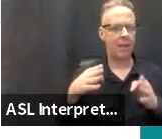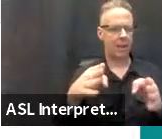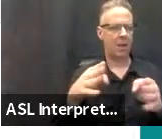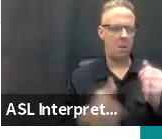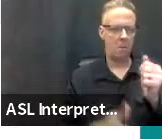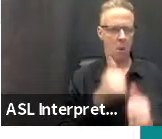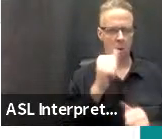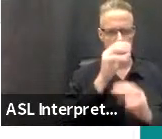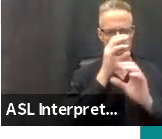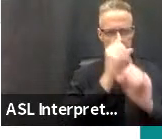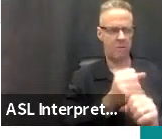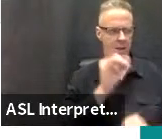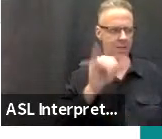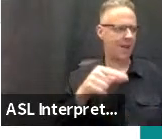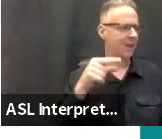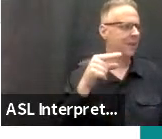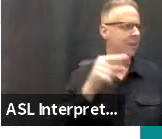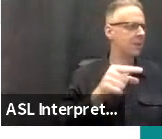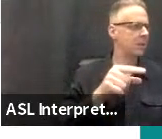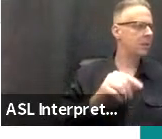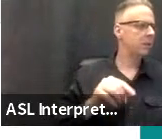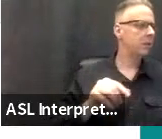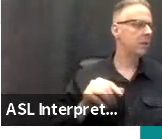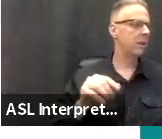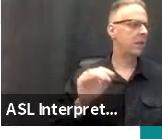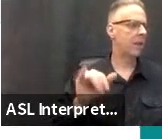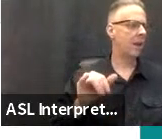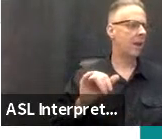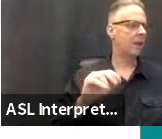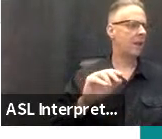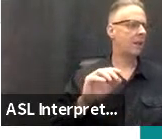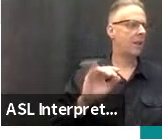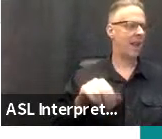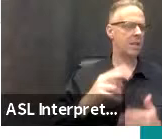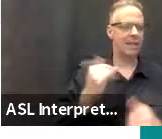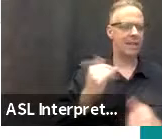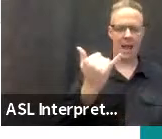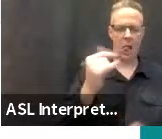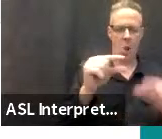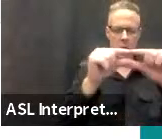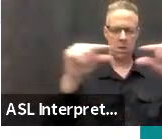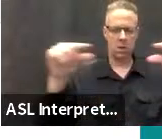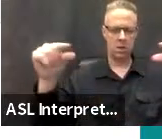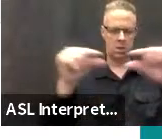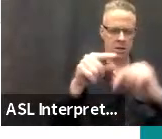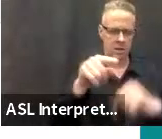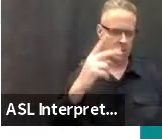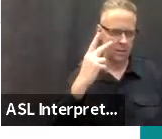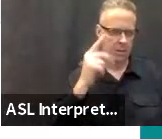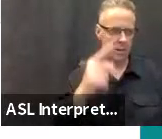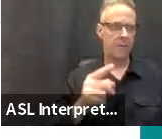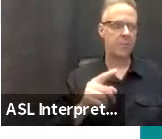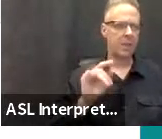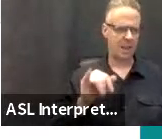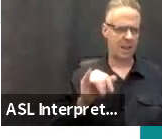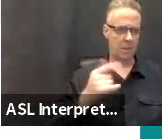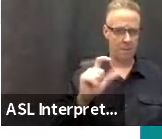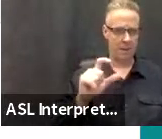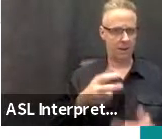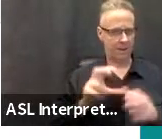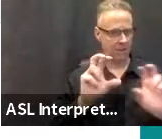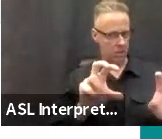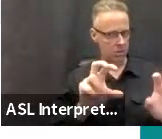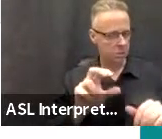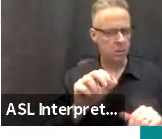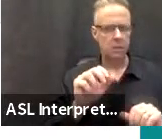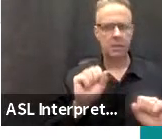most people. And so is that making connections up to your community connector, which is a big investment? Like, is there